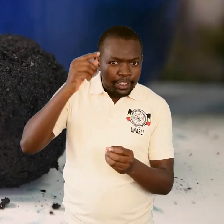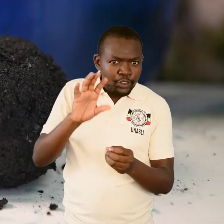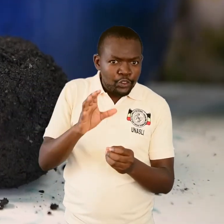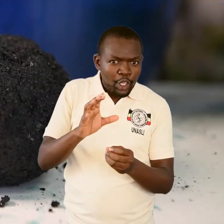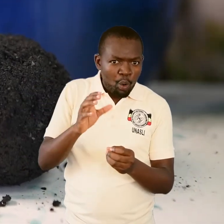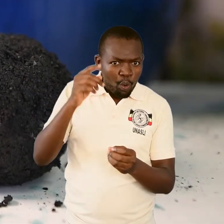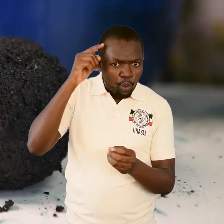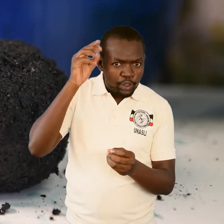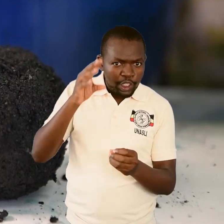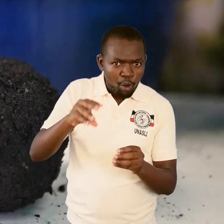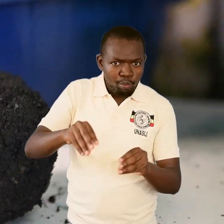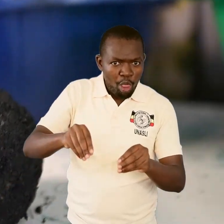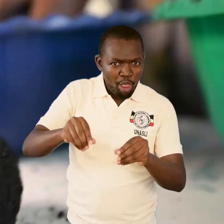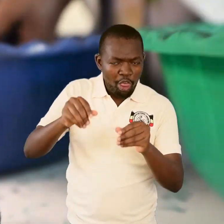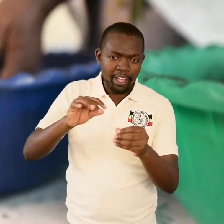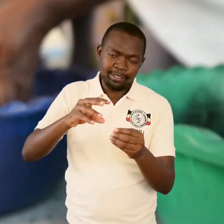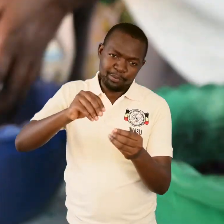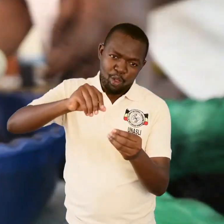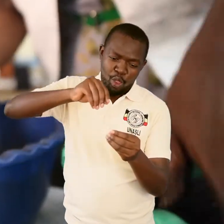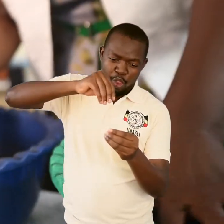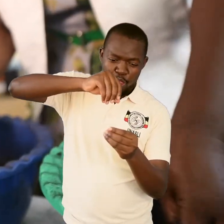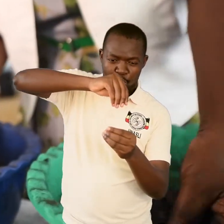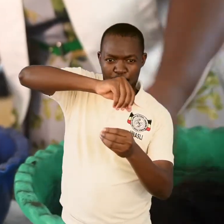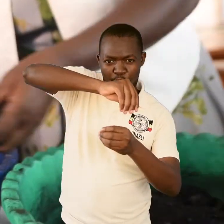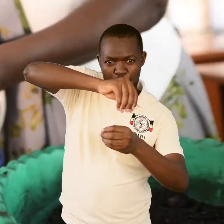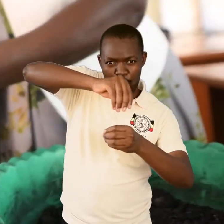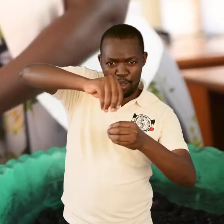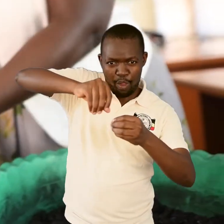more stronger and smooth.